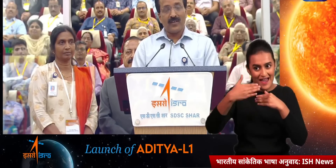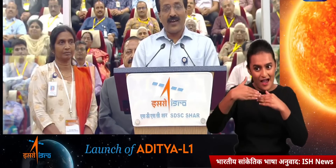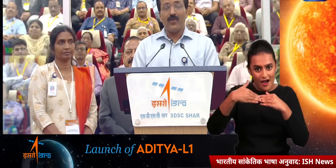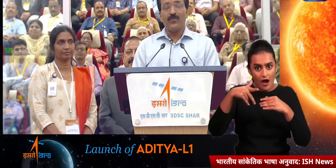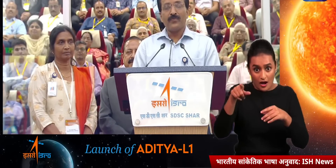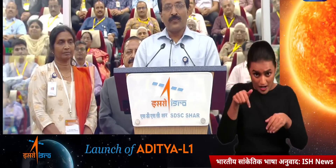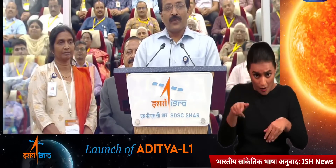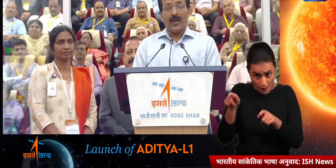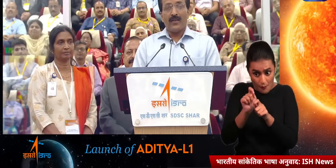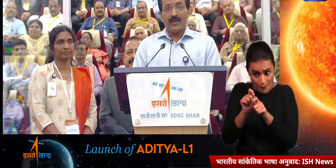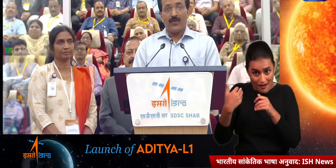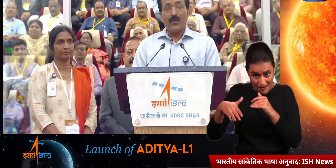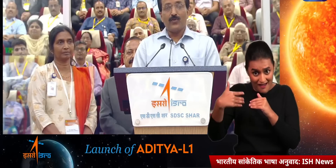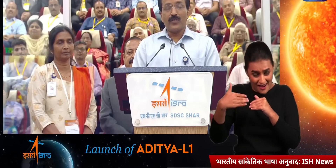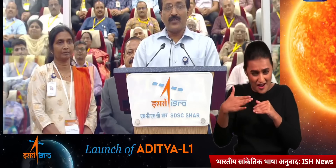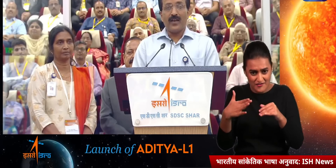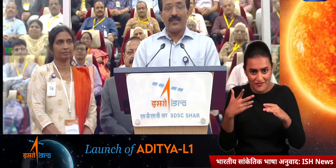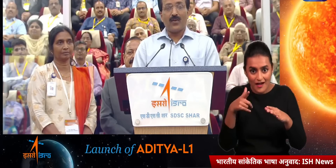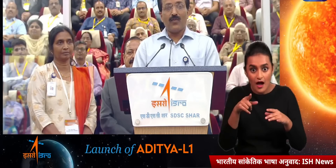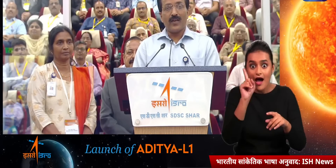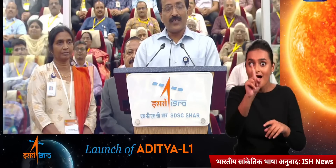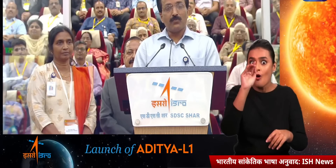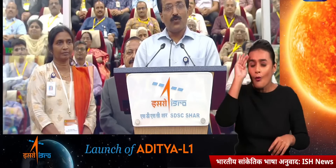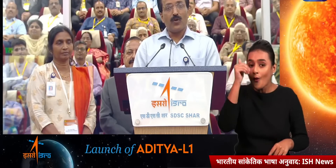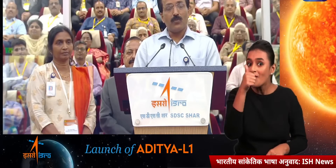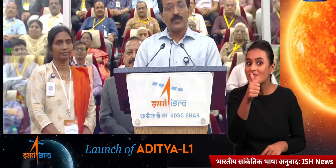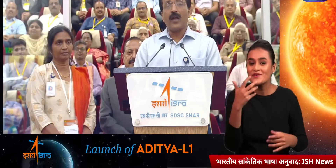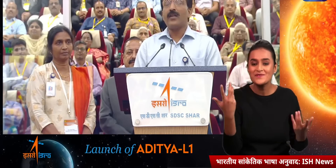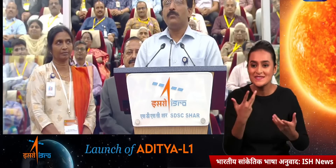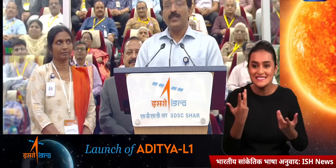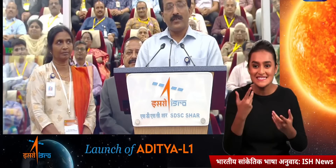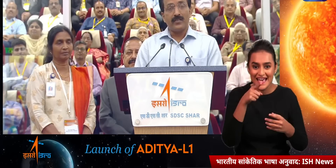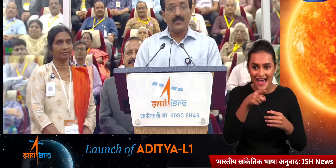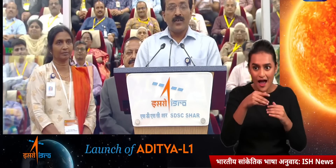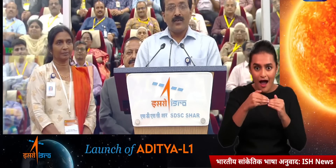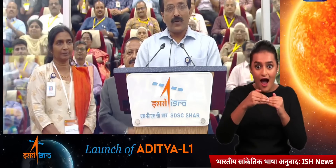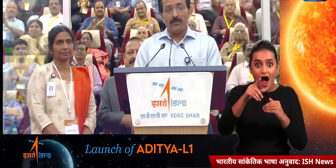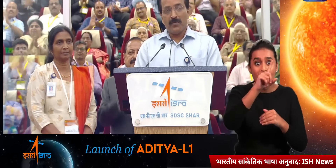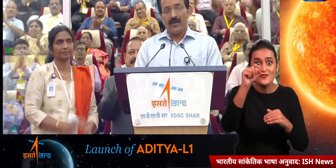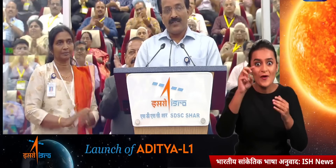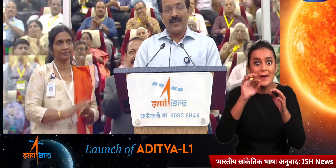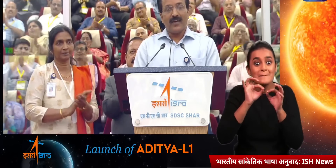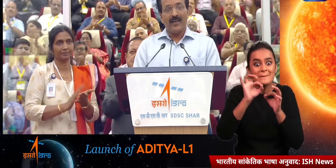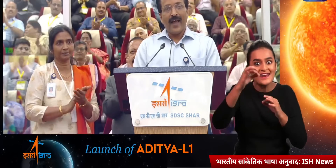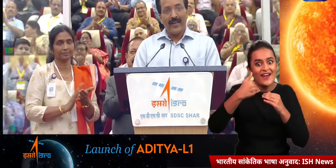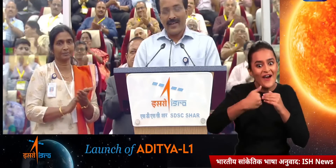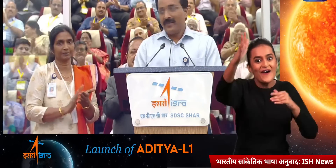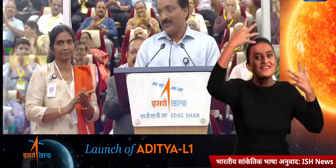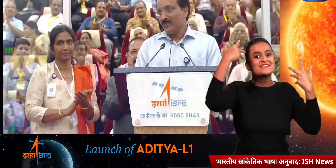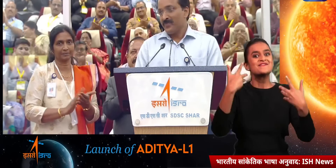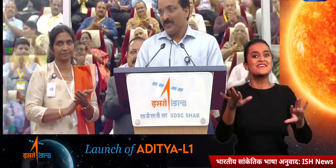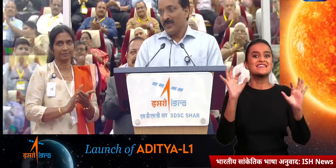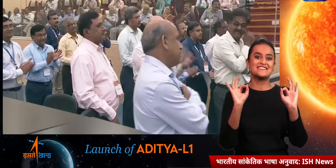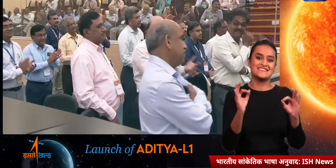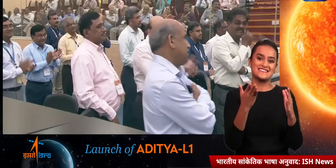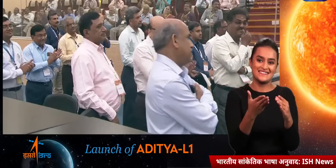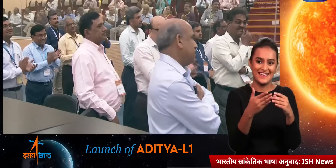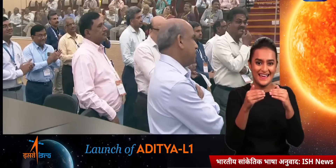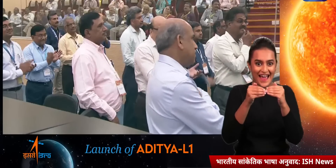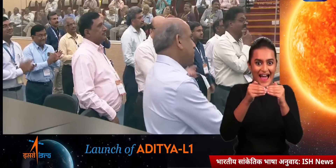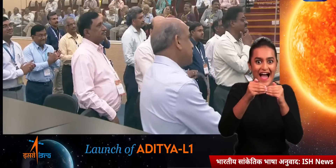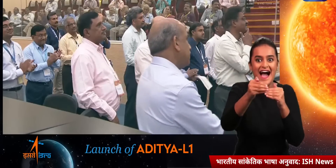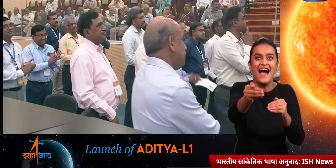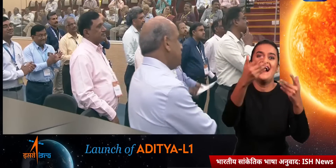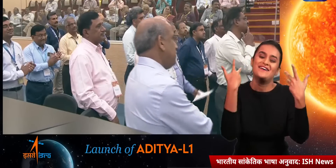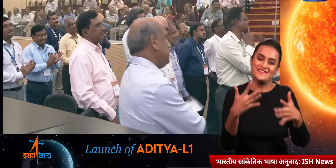of work now. And the good news is that the rover has moved almost 100 meters from the lander,